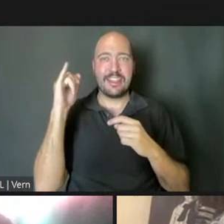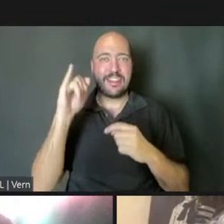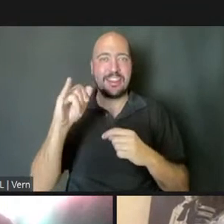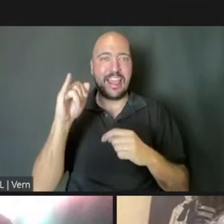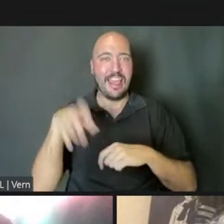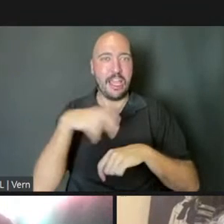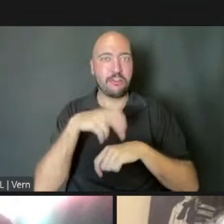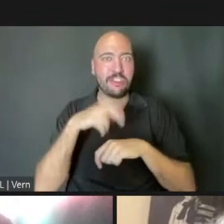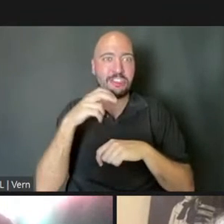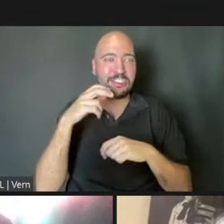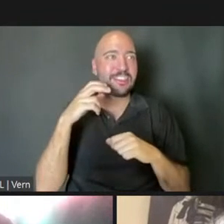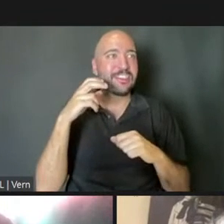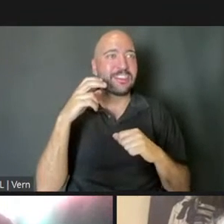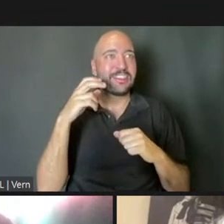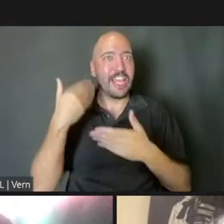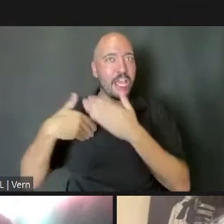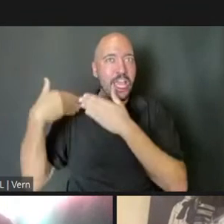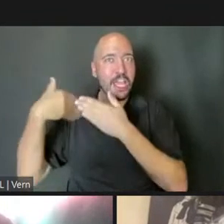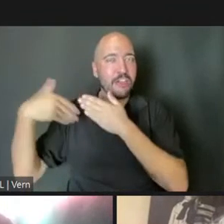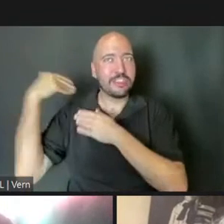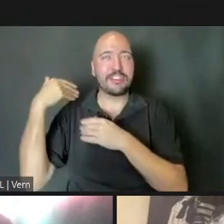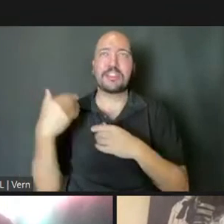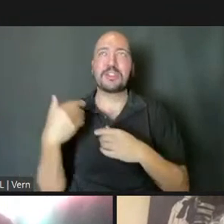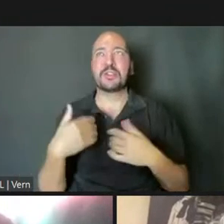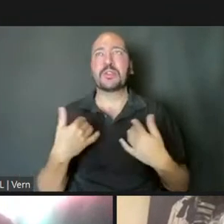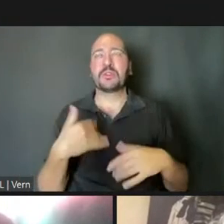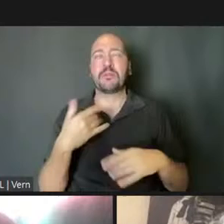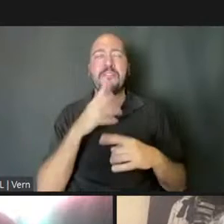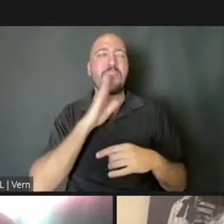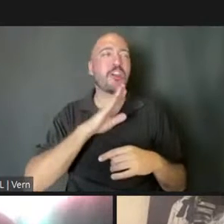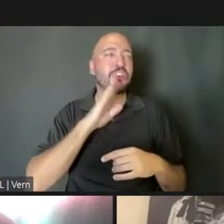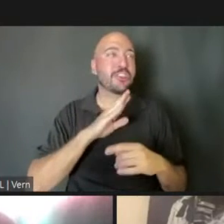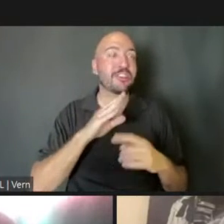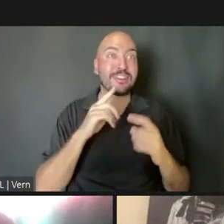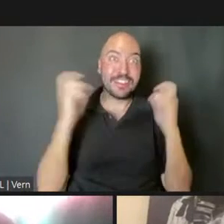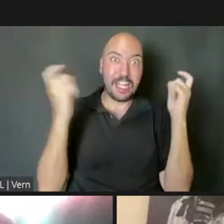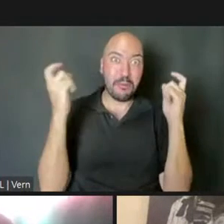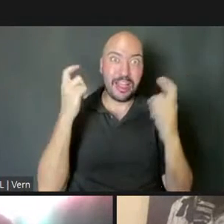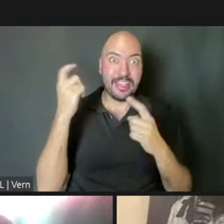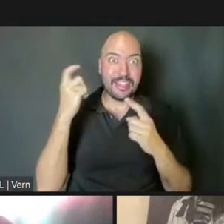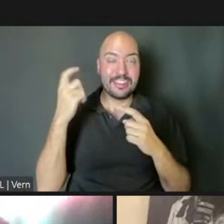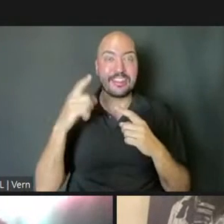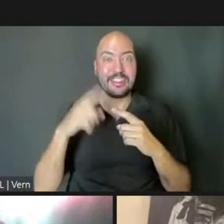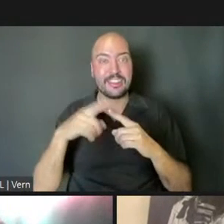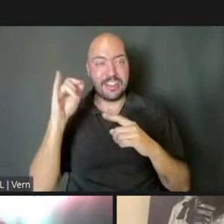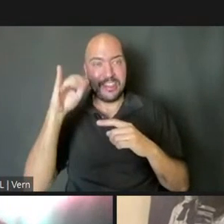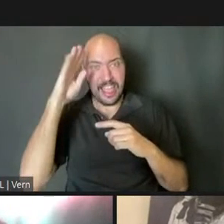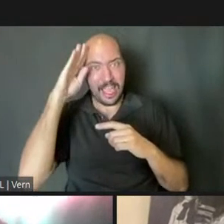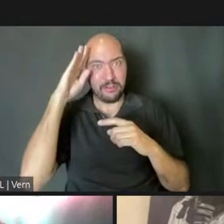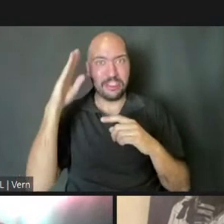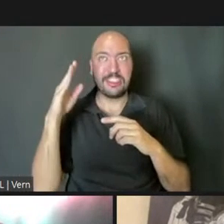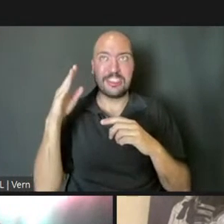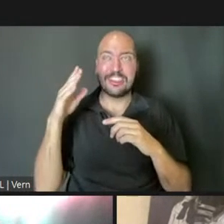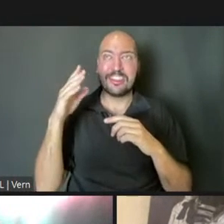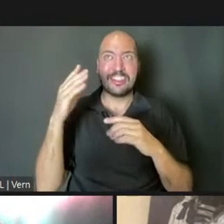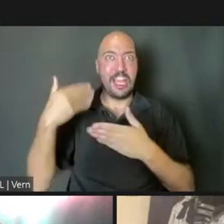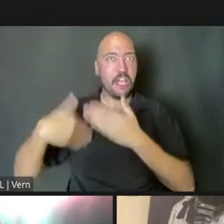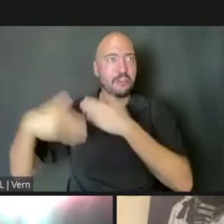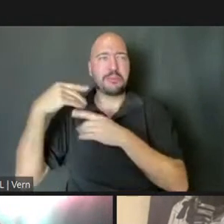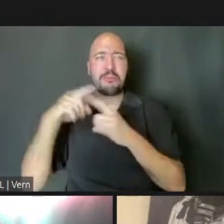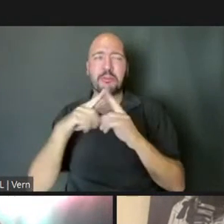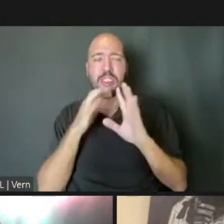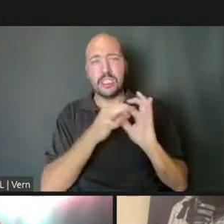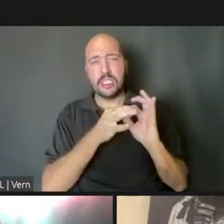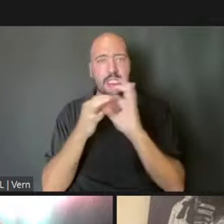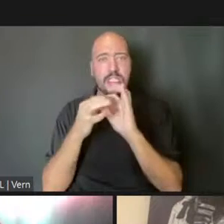became very frustrating, as it is the main event to celebrate Irish heritage, and it's so tied to Catholic identity in